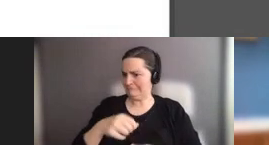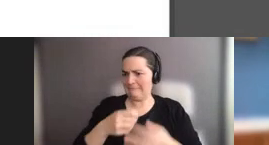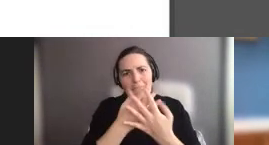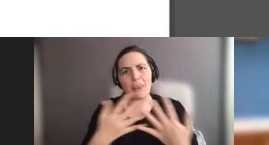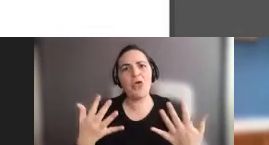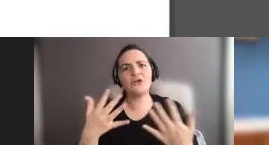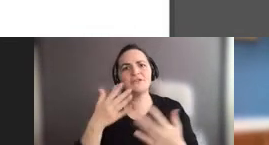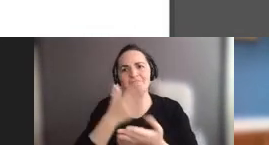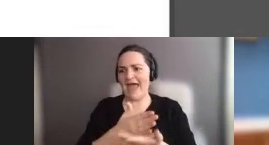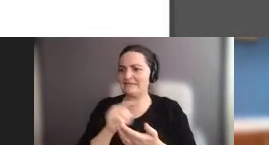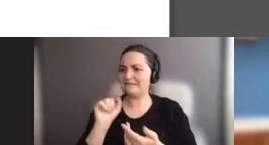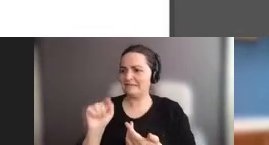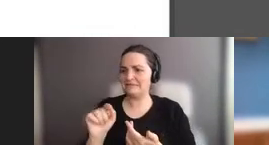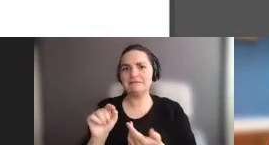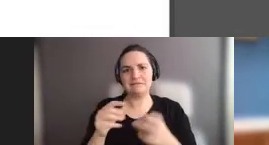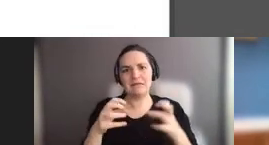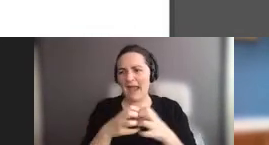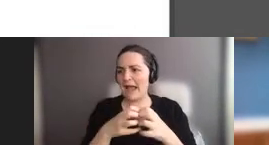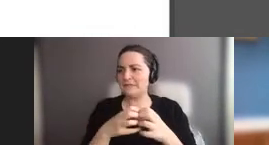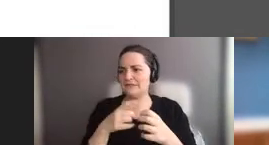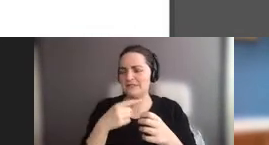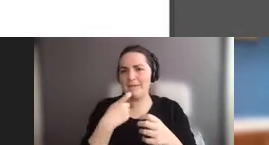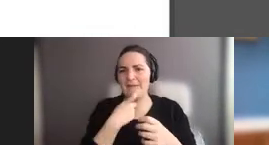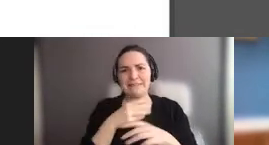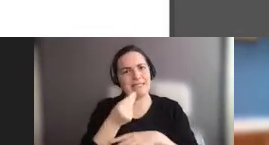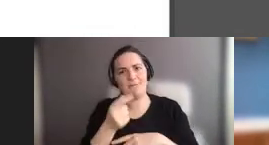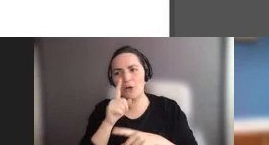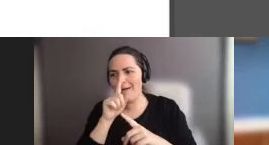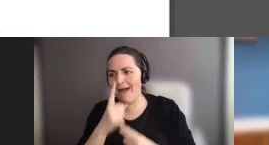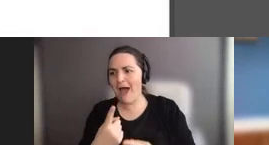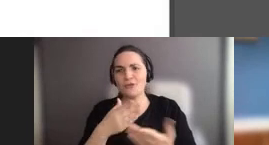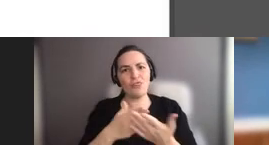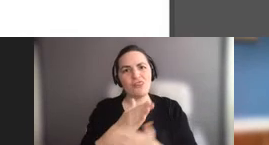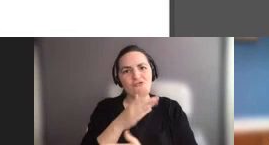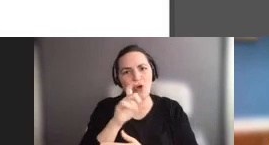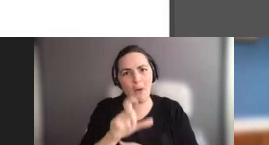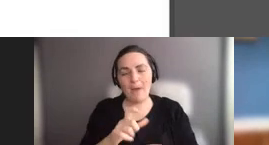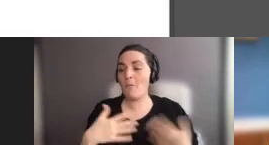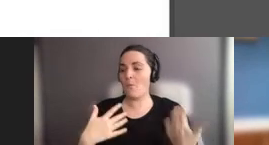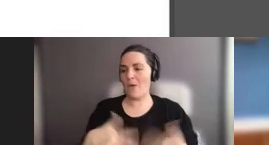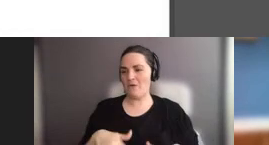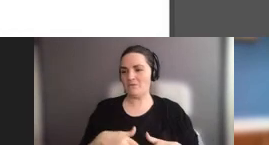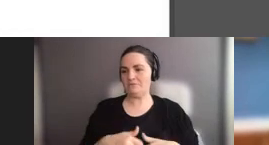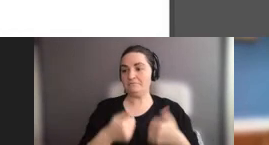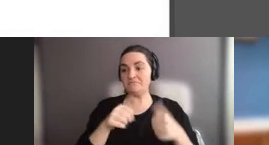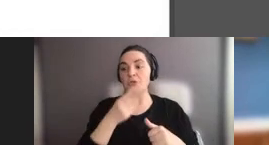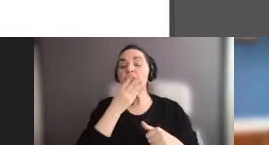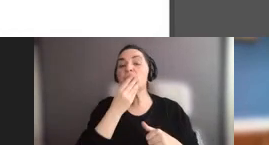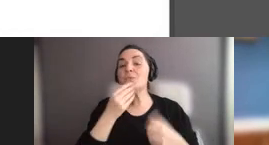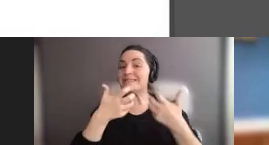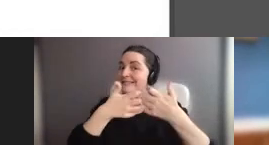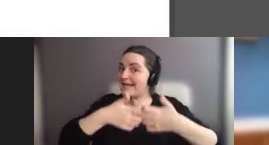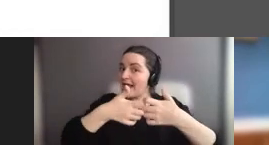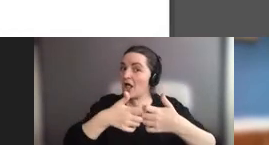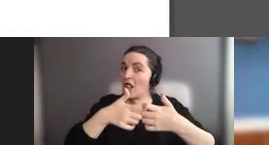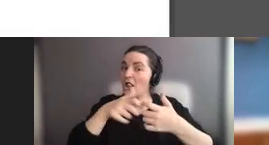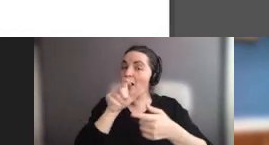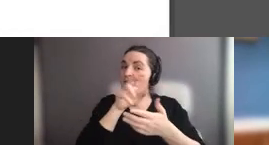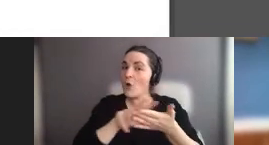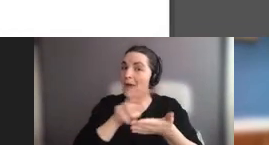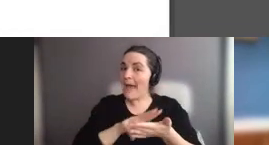facts. Does the child use some technical vocabulary? Attractive, which is